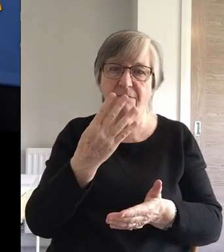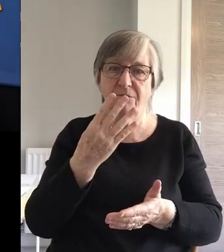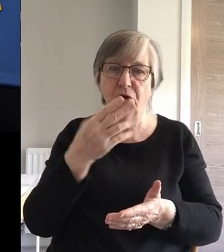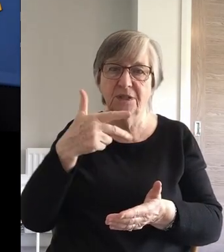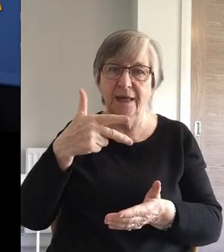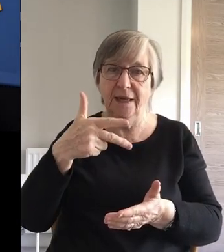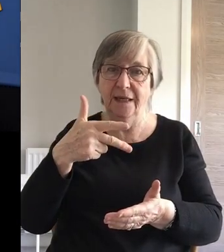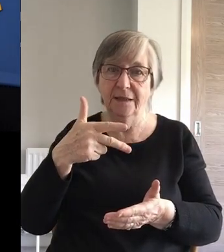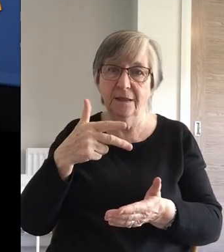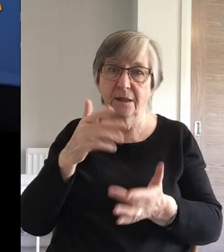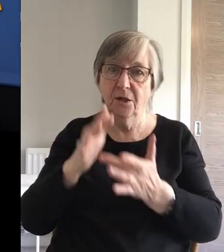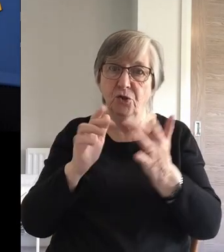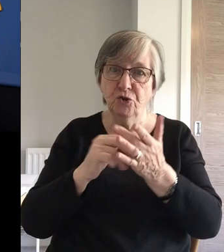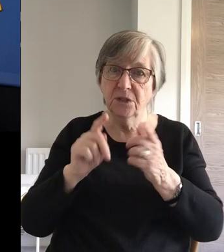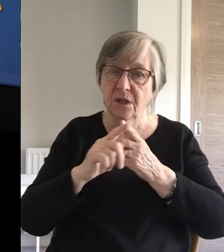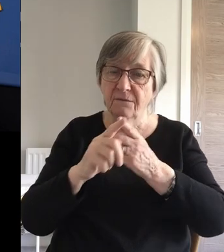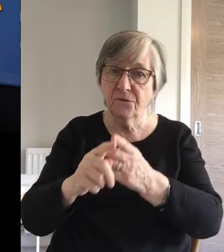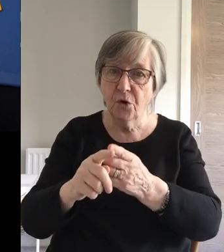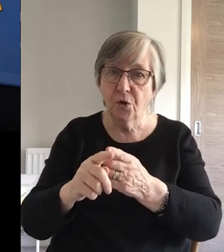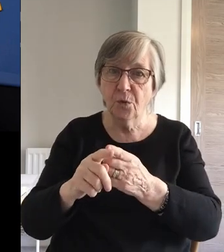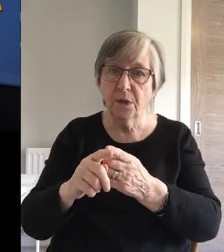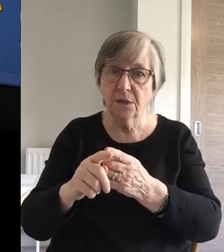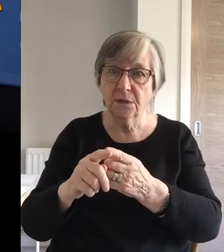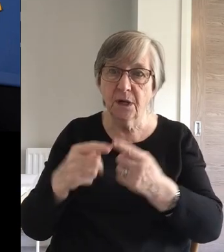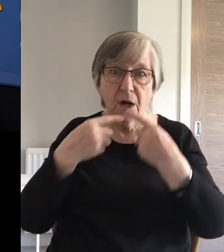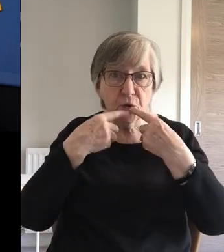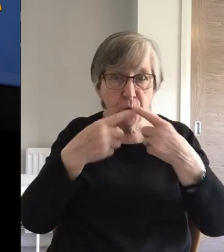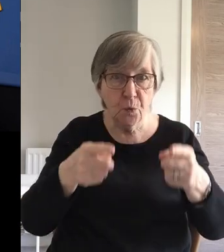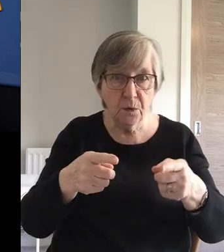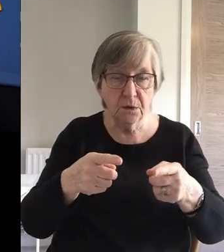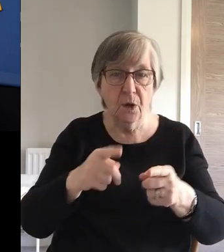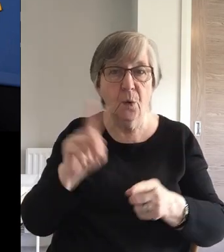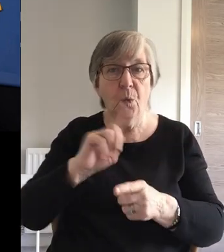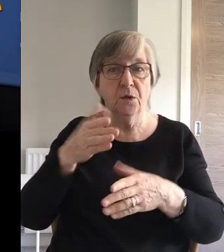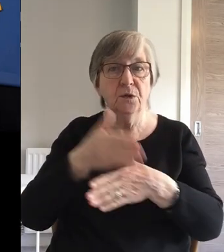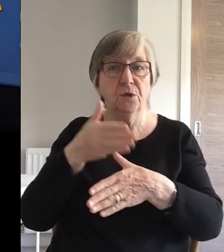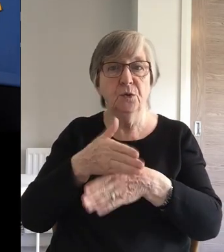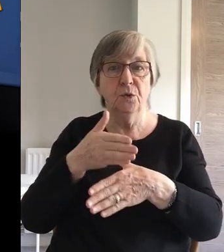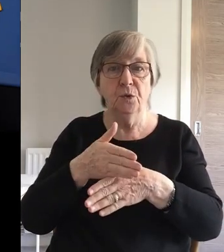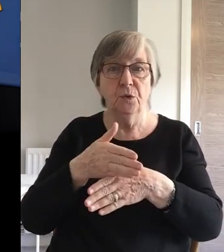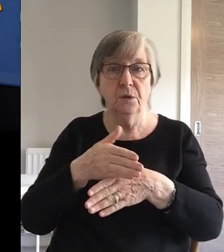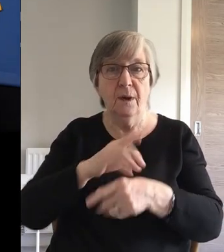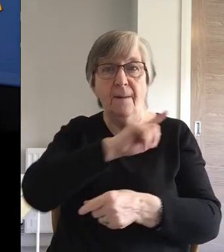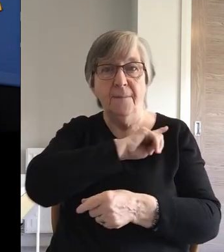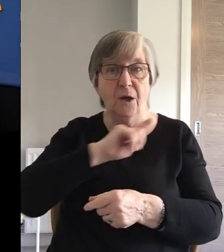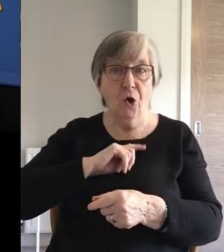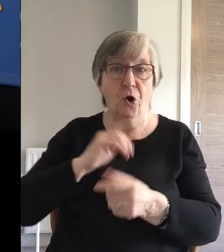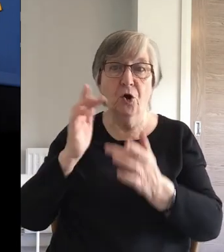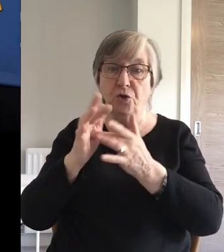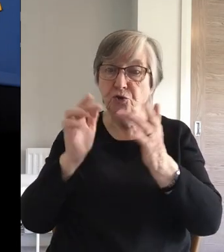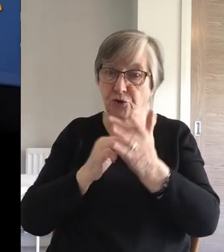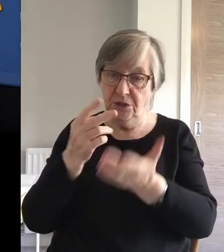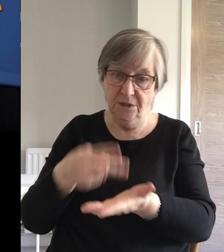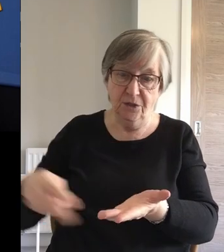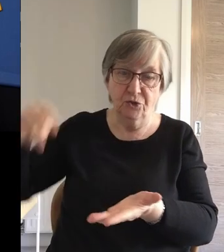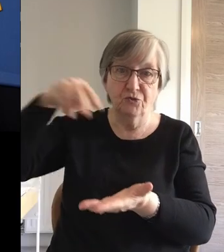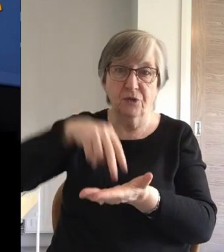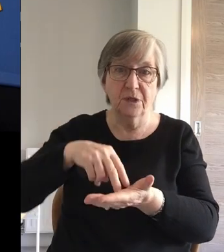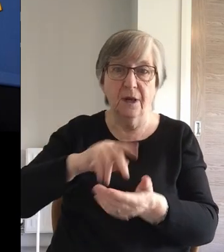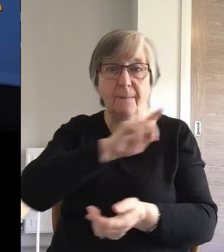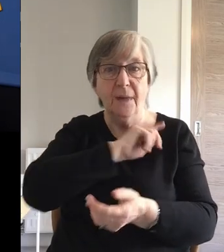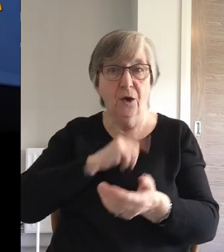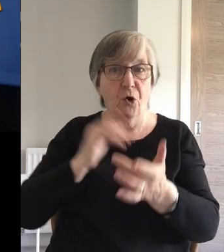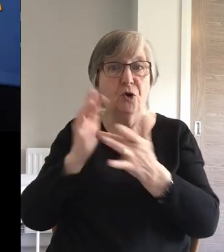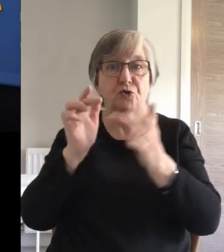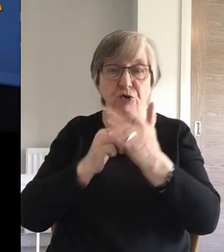passage, Jesus' followers are giving a brief for doing mission. Because Jesus is risen, because he is the